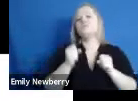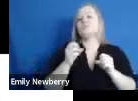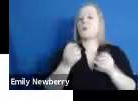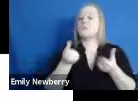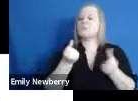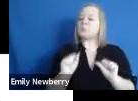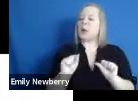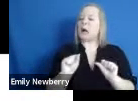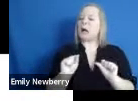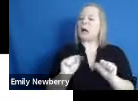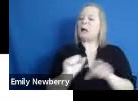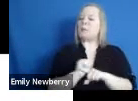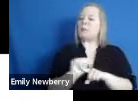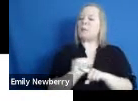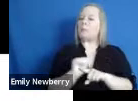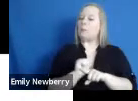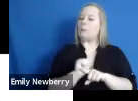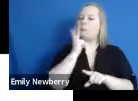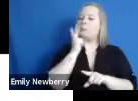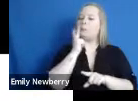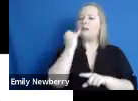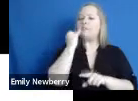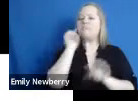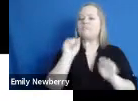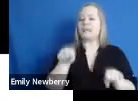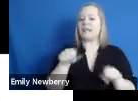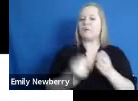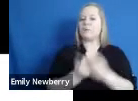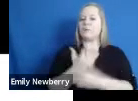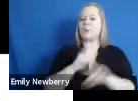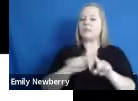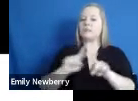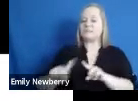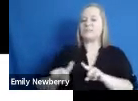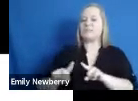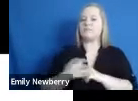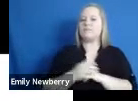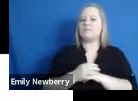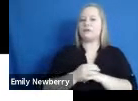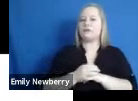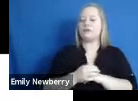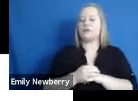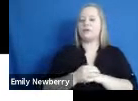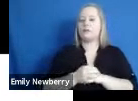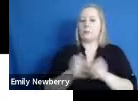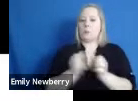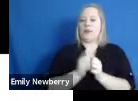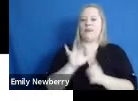look at the feasibility of looking at different crops that could penetrate local markets there.